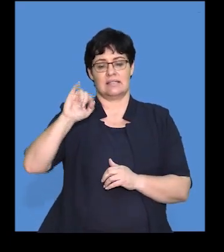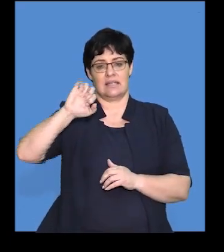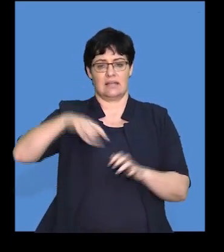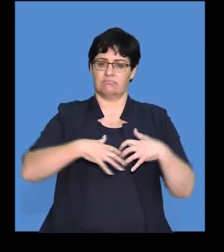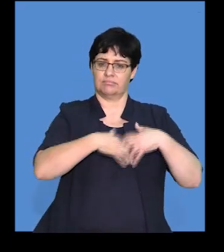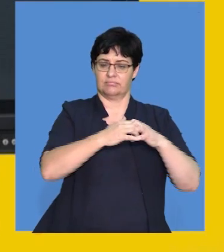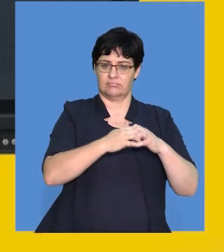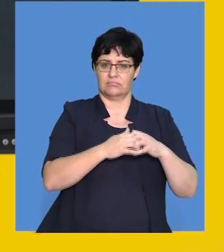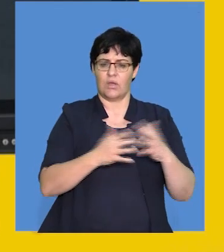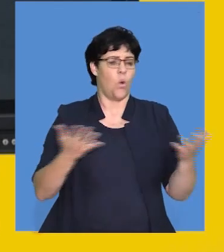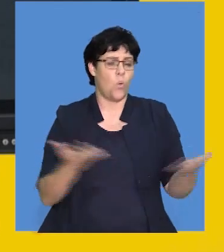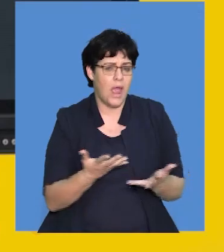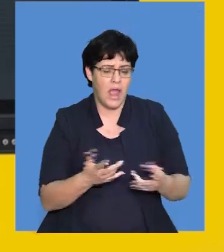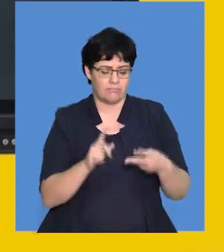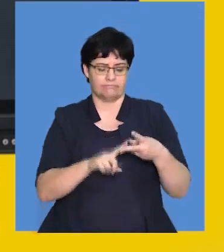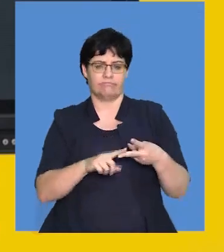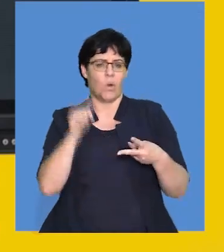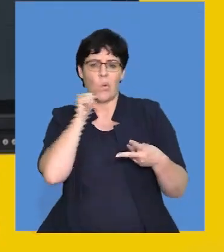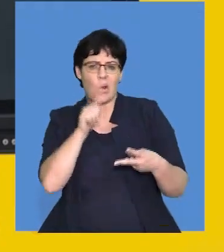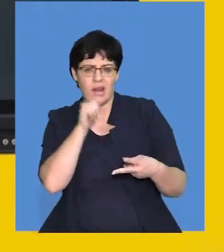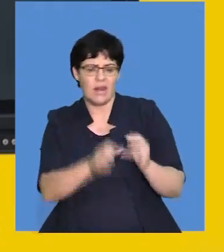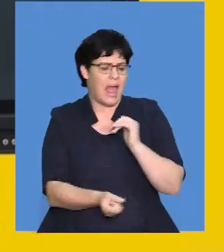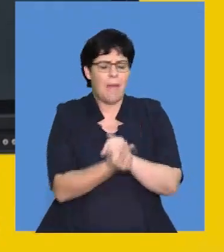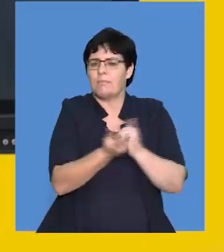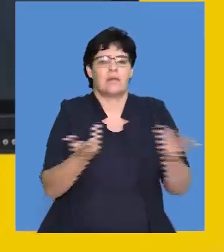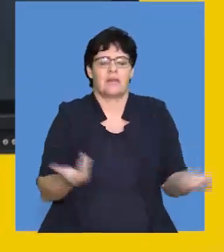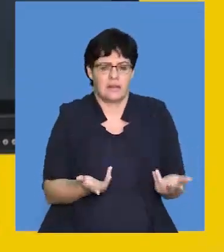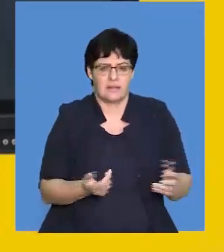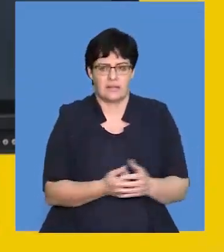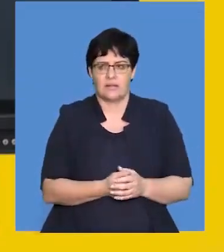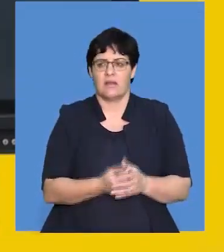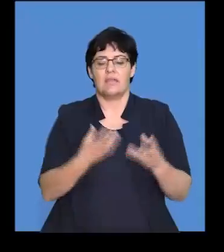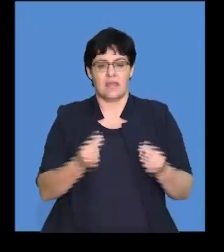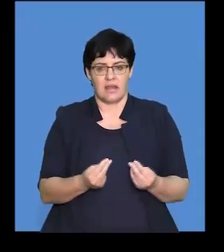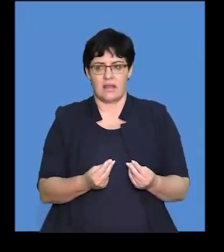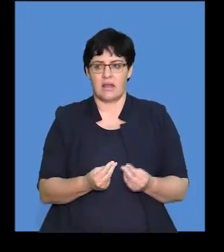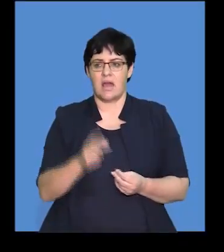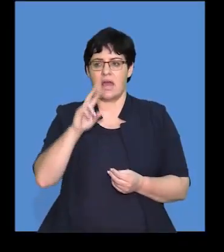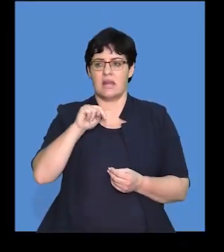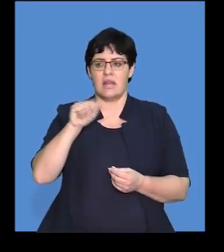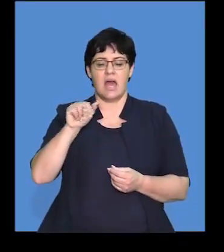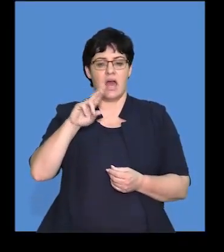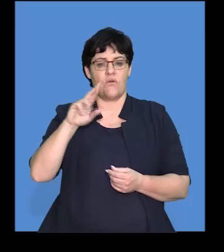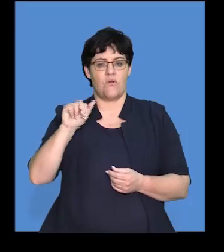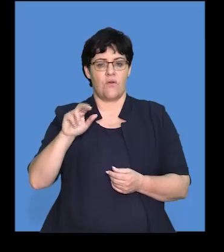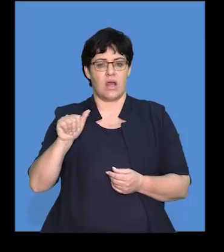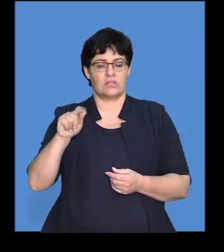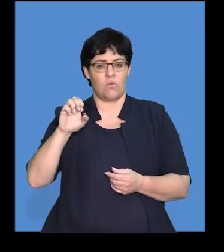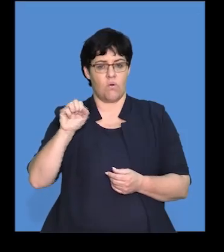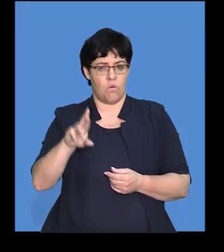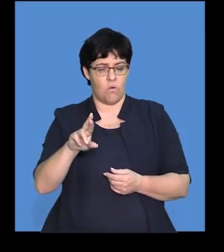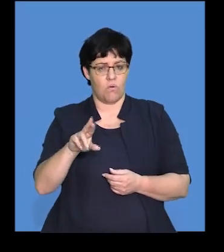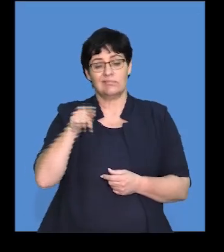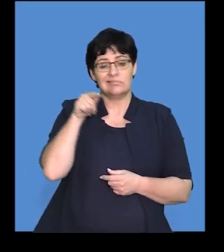is about where and when whatever text takes place. And we've got narrator. Narrator